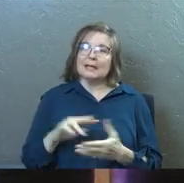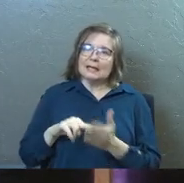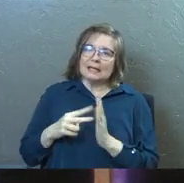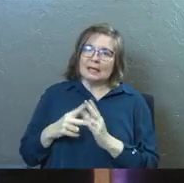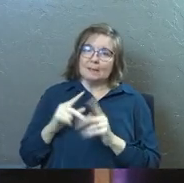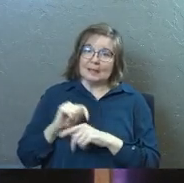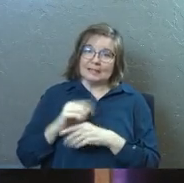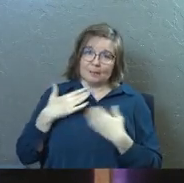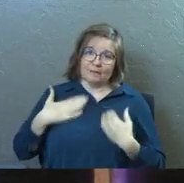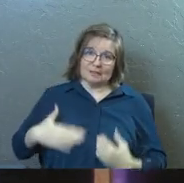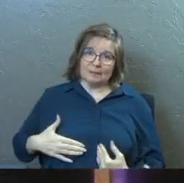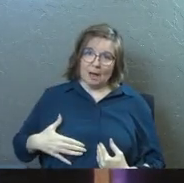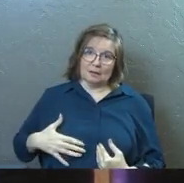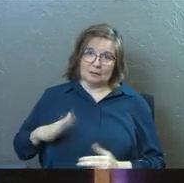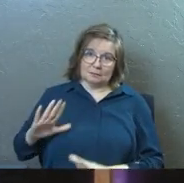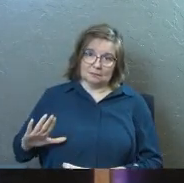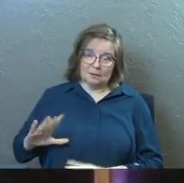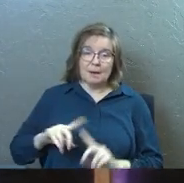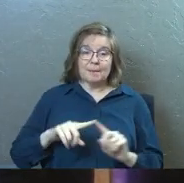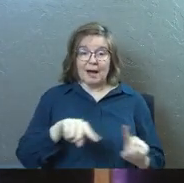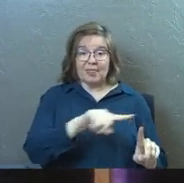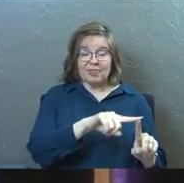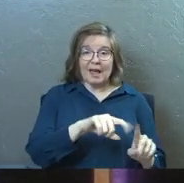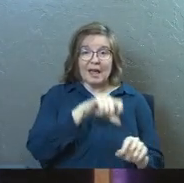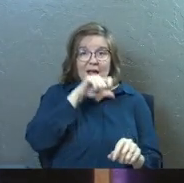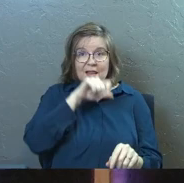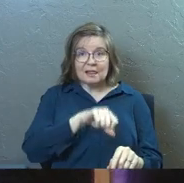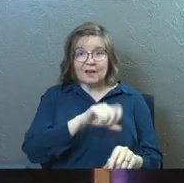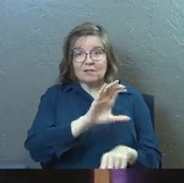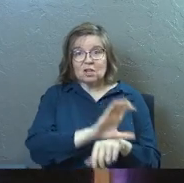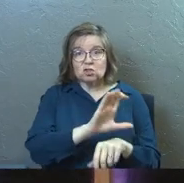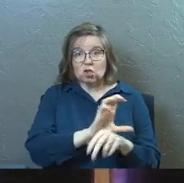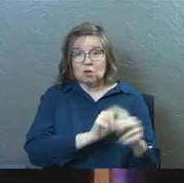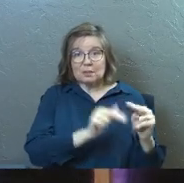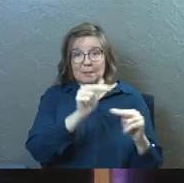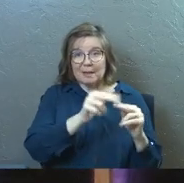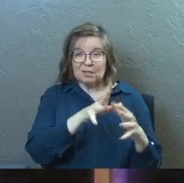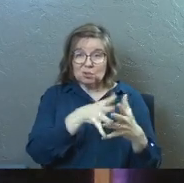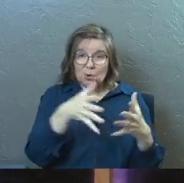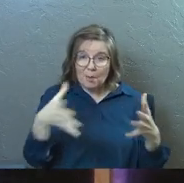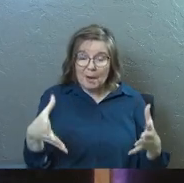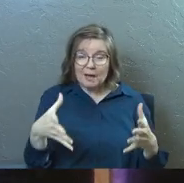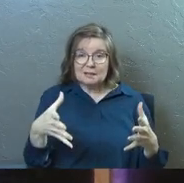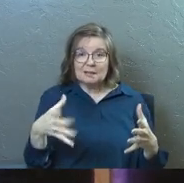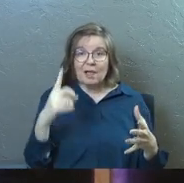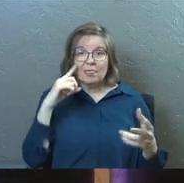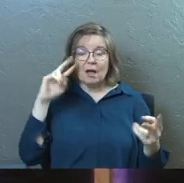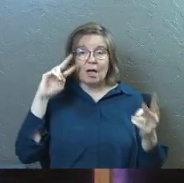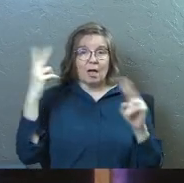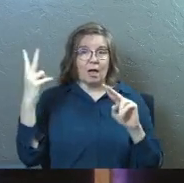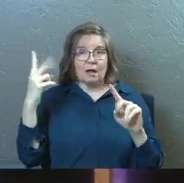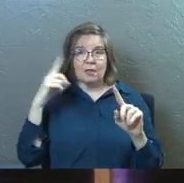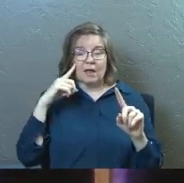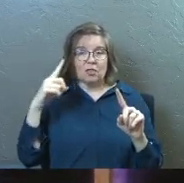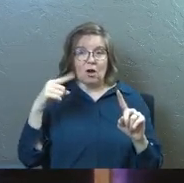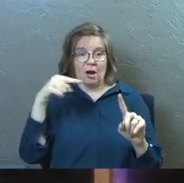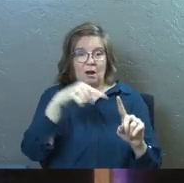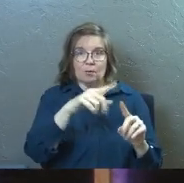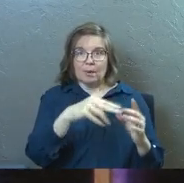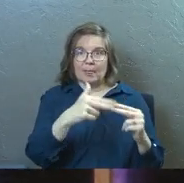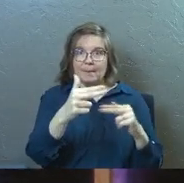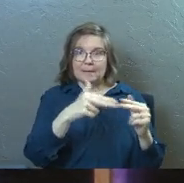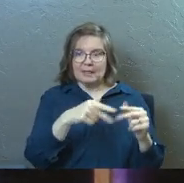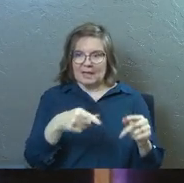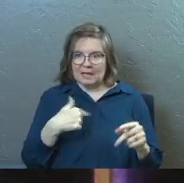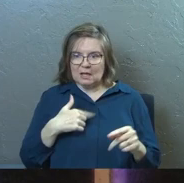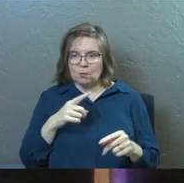he meant the temple of his body. But they loved their church building so much, they got massively offended that he